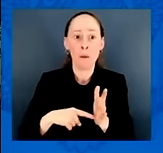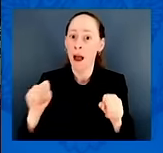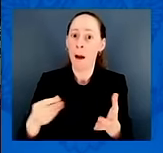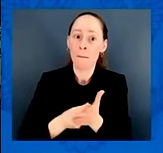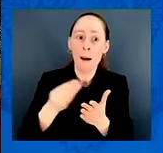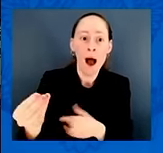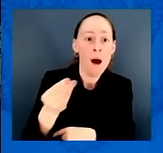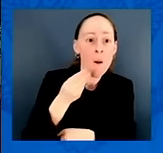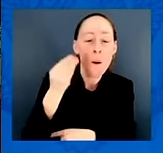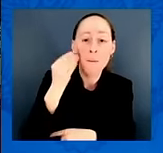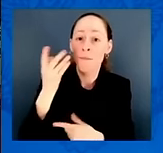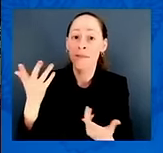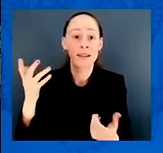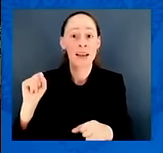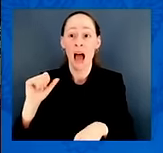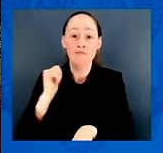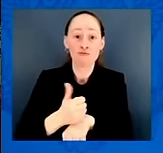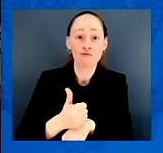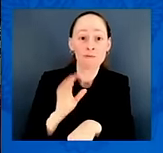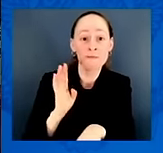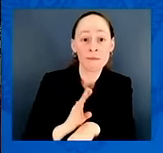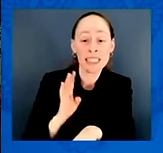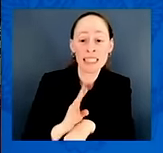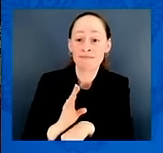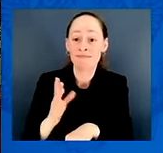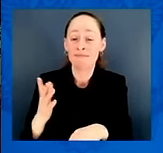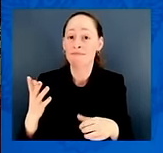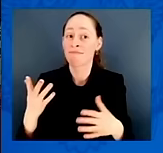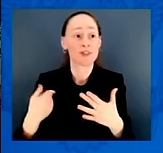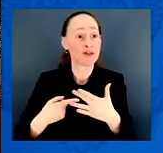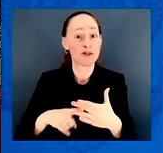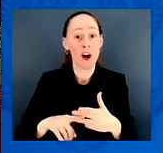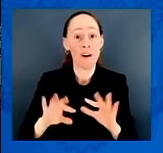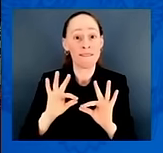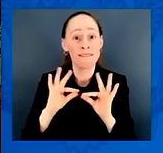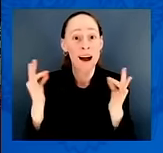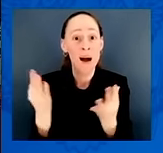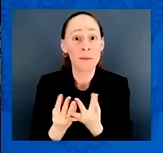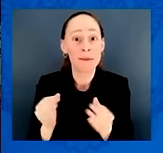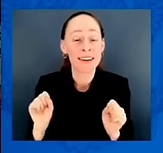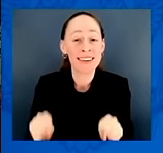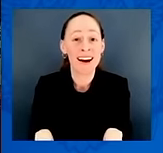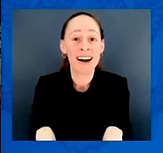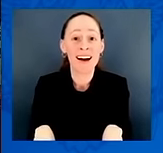While we're at it, I want to give public school teachers a raise.